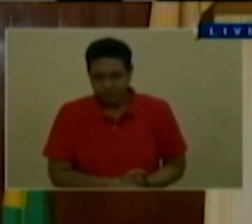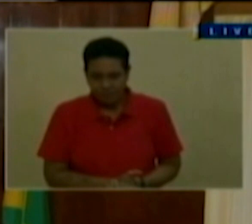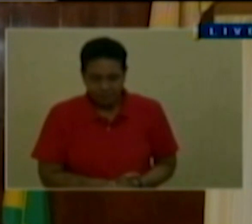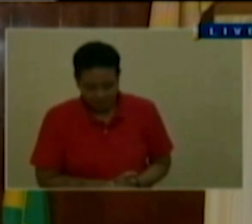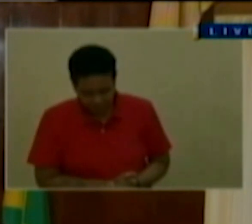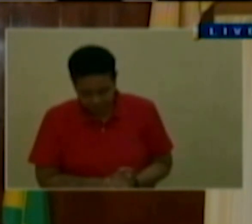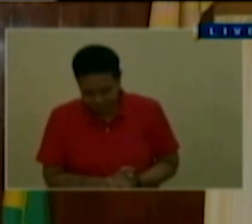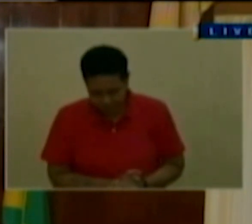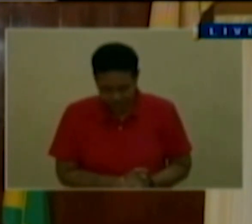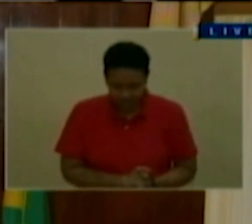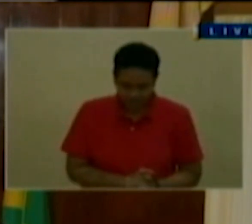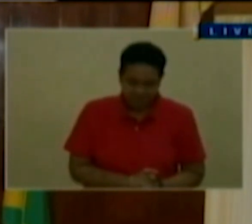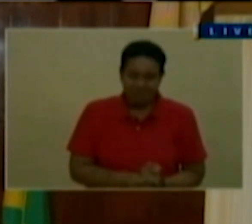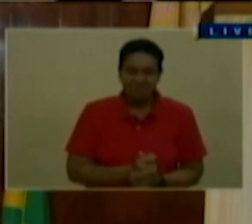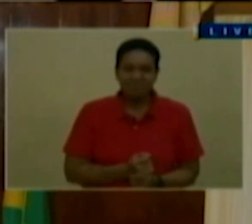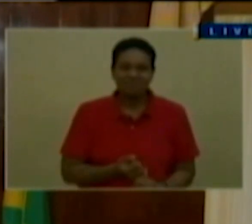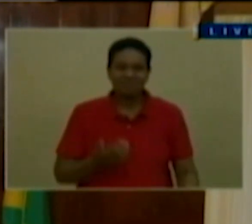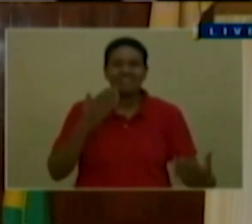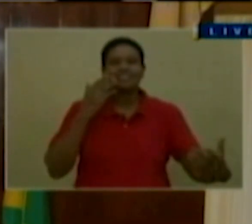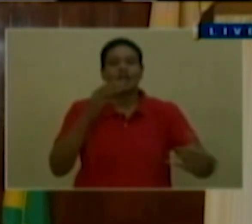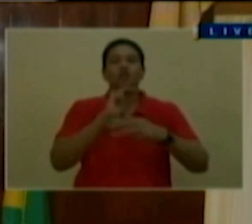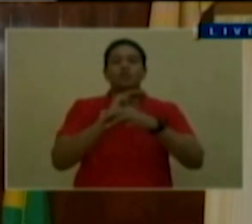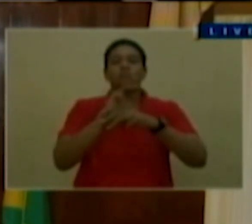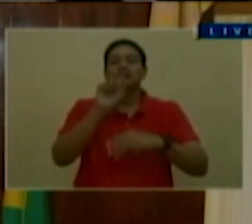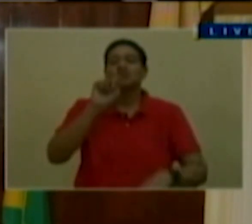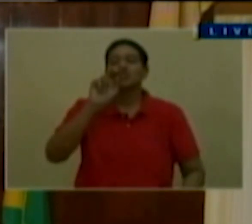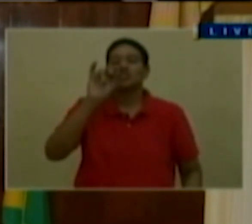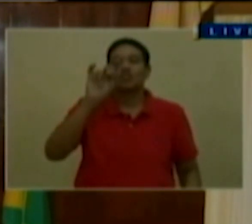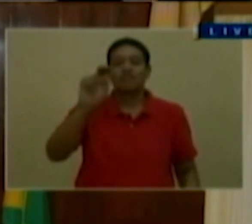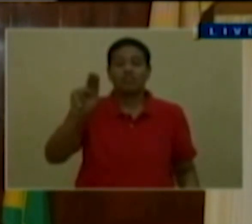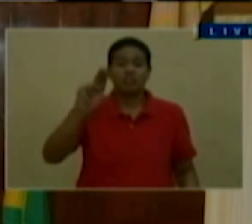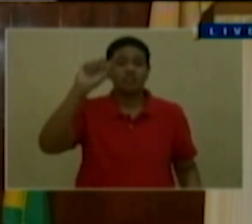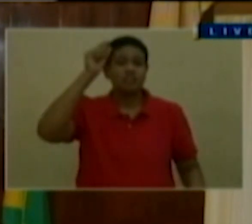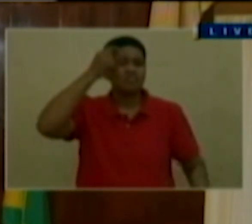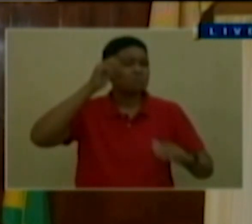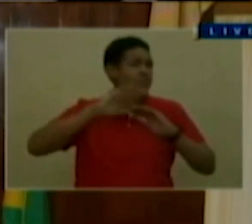visitors. The government of Jamaica